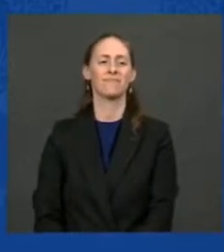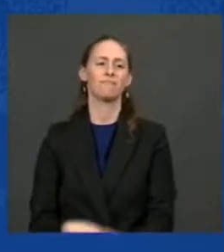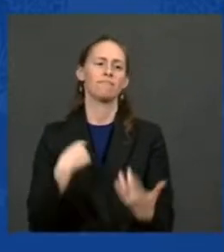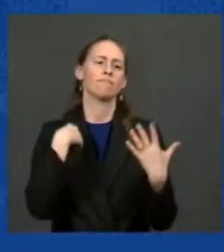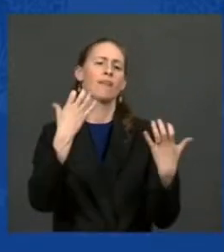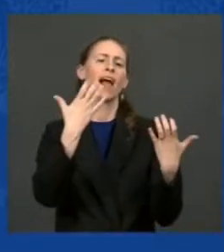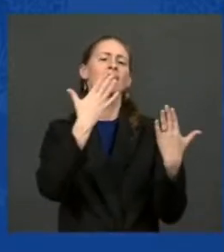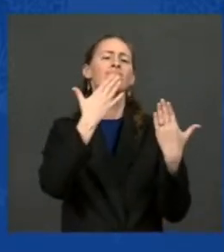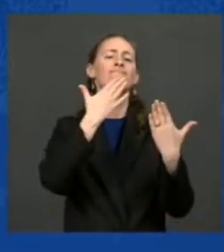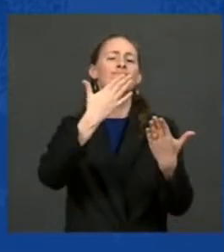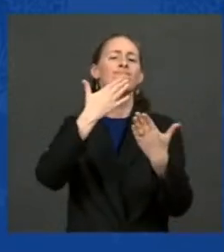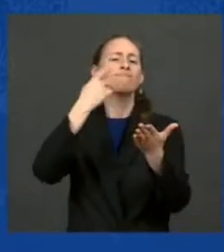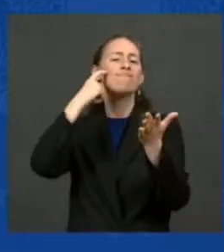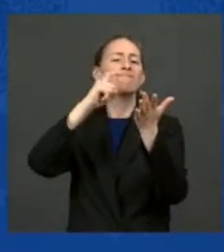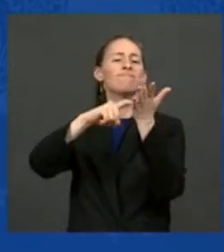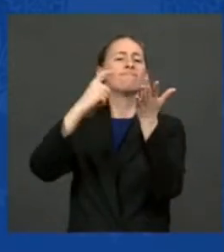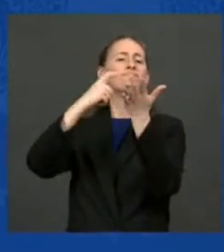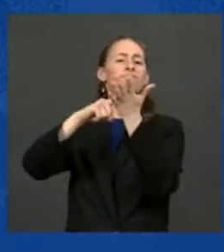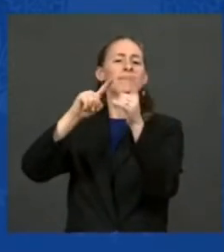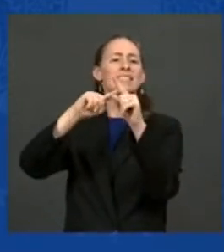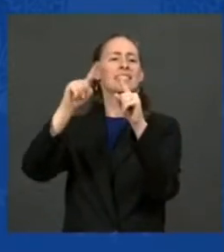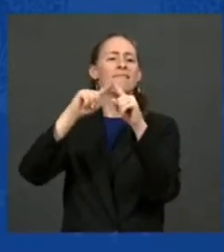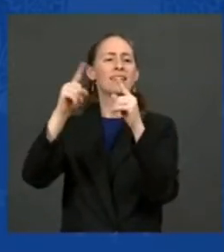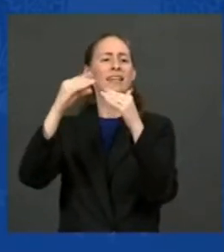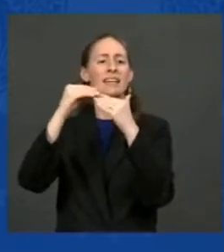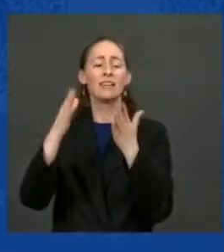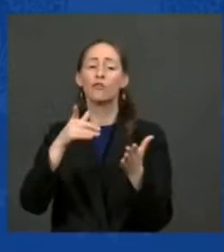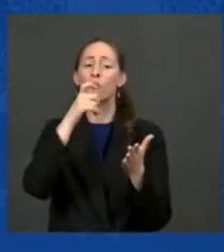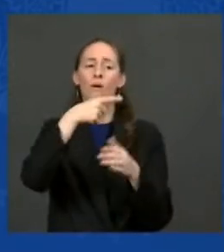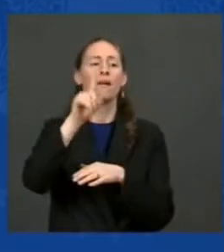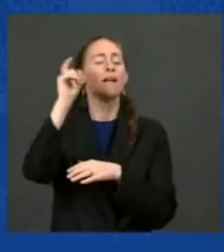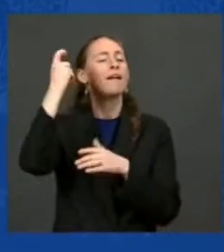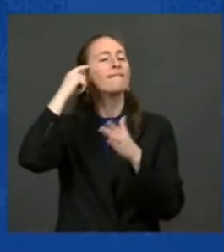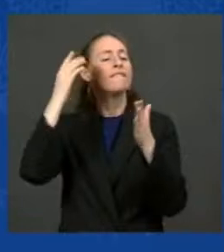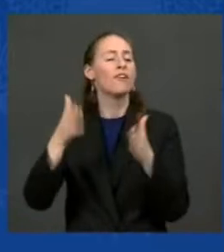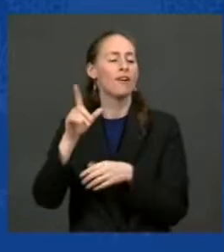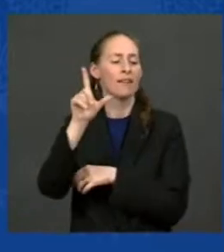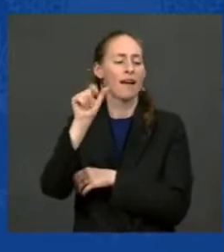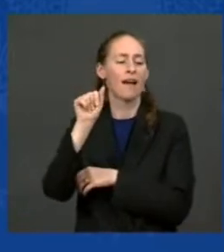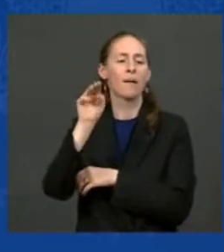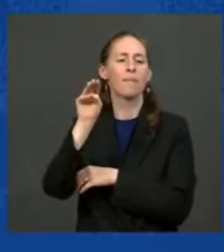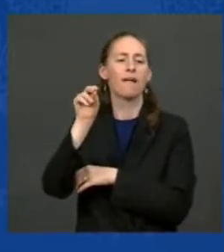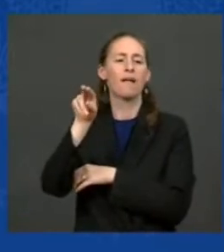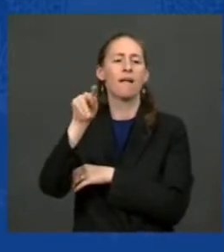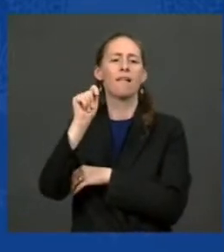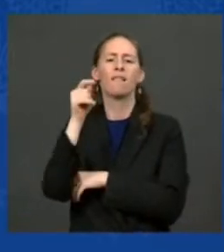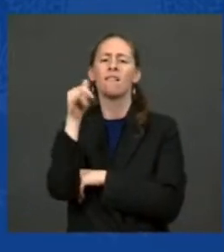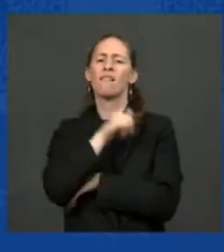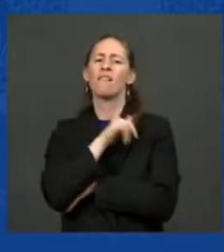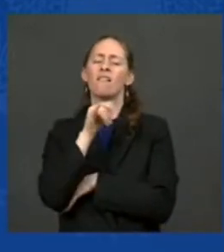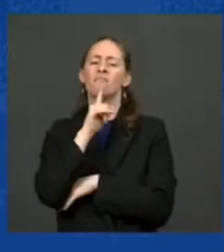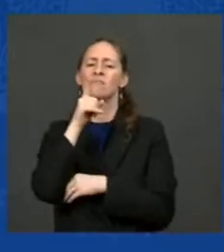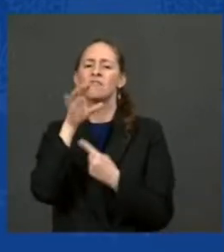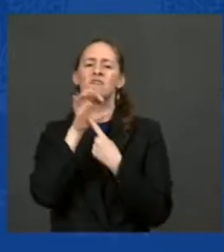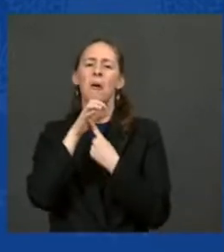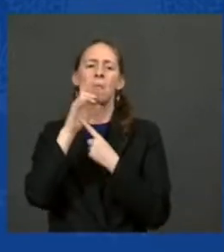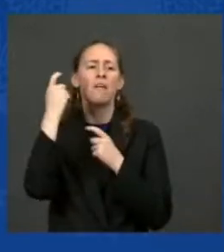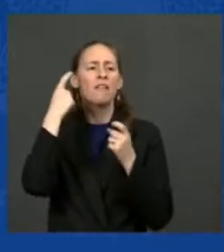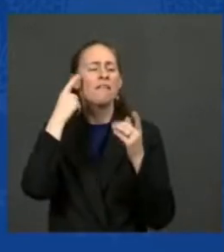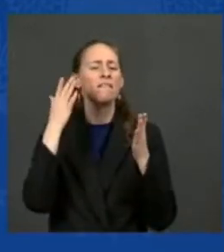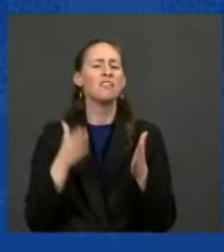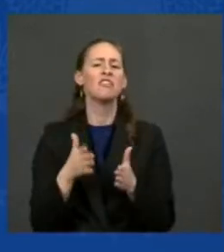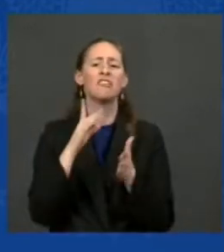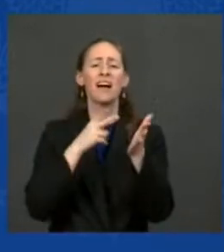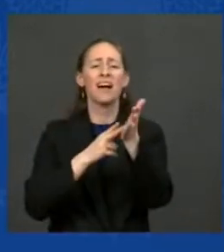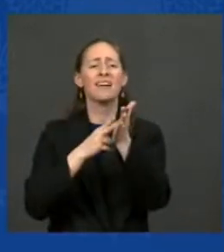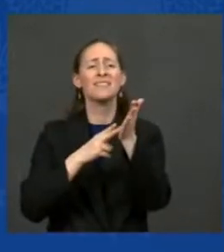been spending time with me today. Governor Lamont, you're one of the finest governors in the country. I'm not being solicitous.